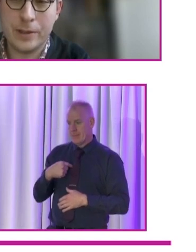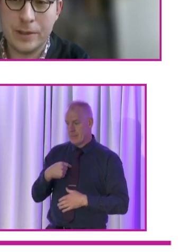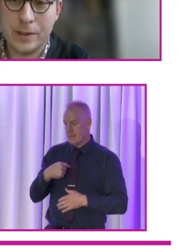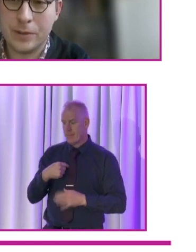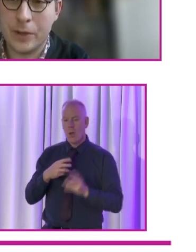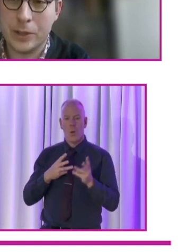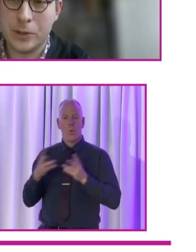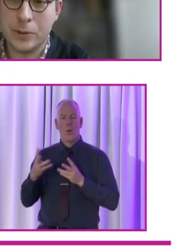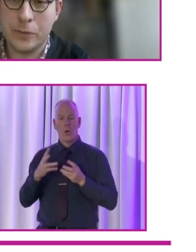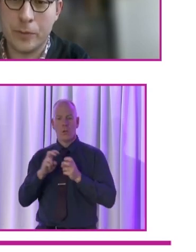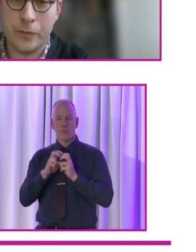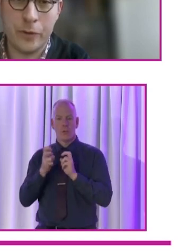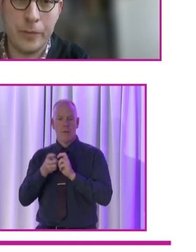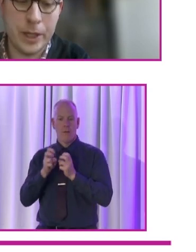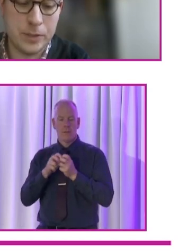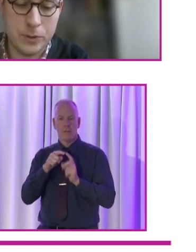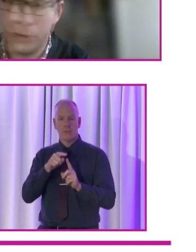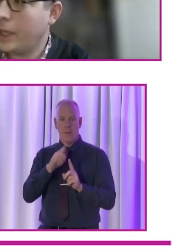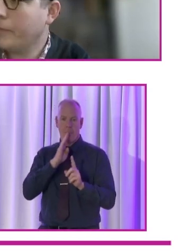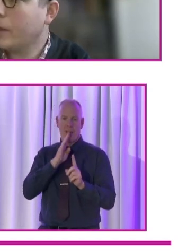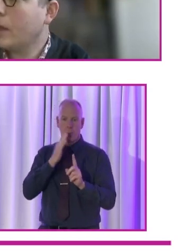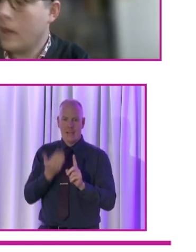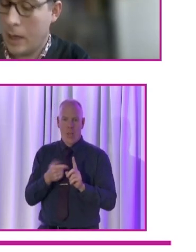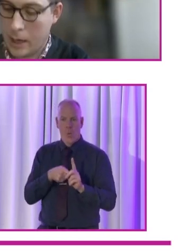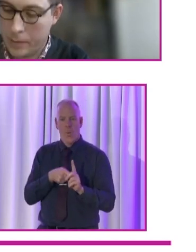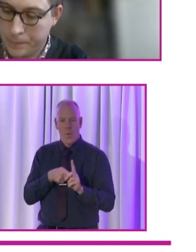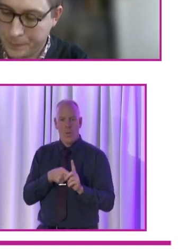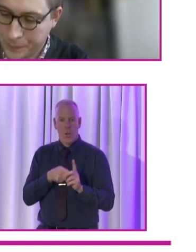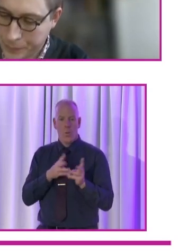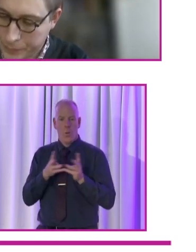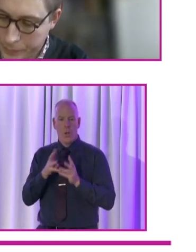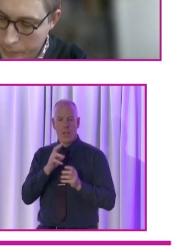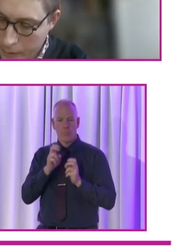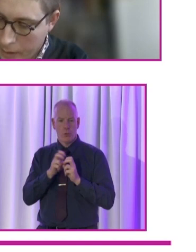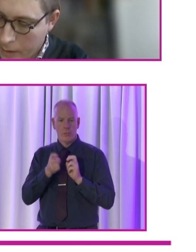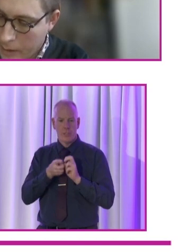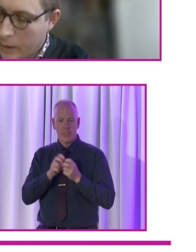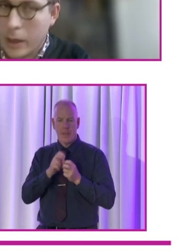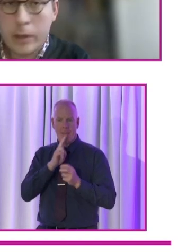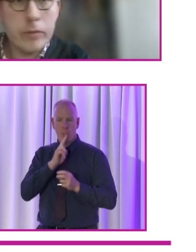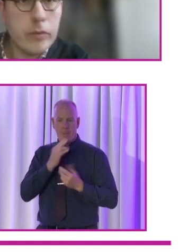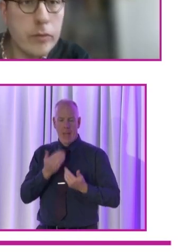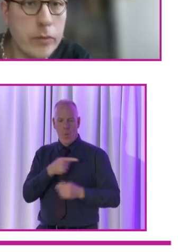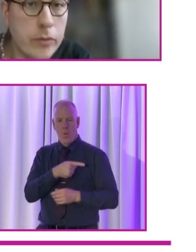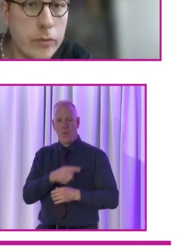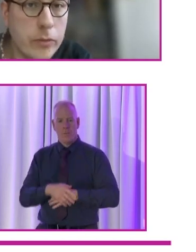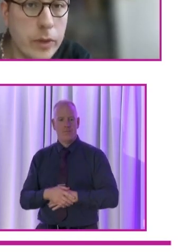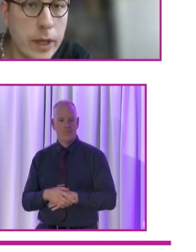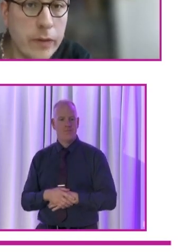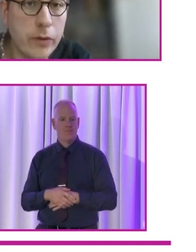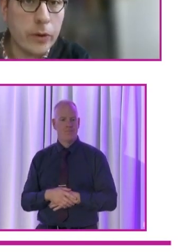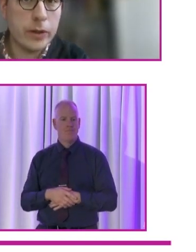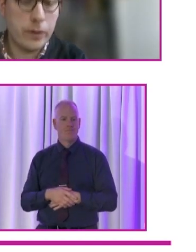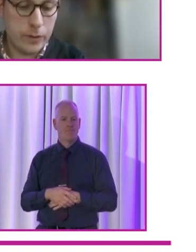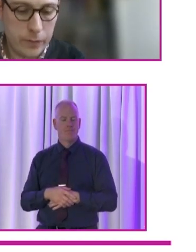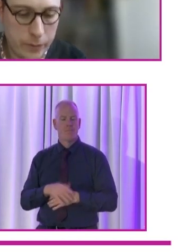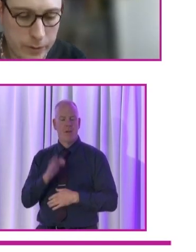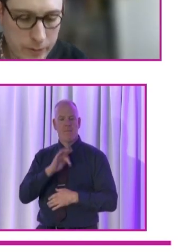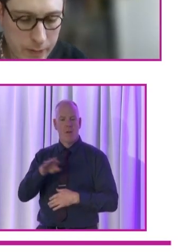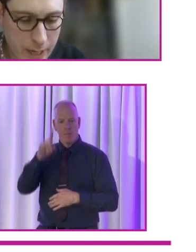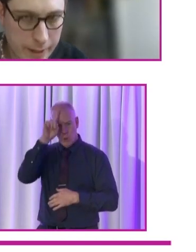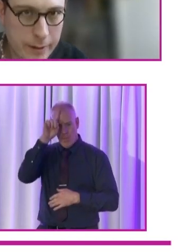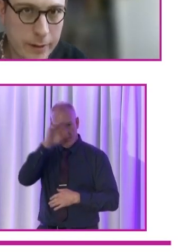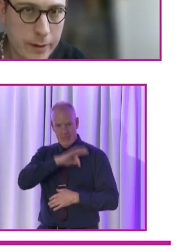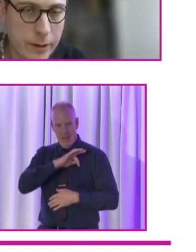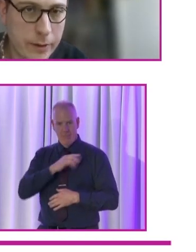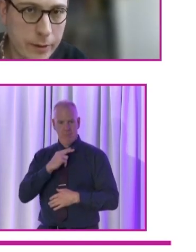from Brussels, and so I join you from Belgium today. Yes, so this is the